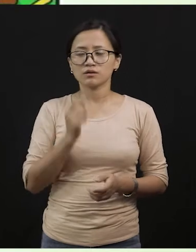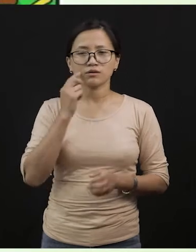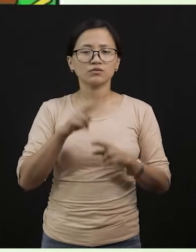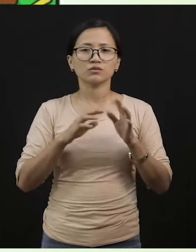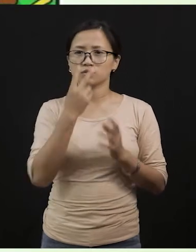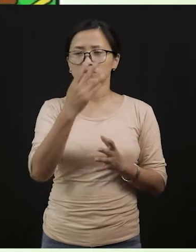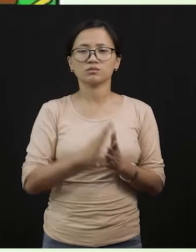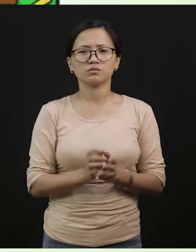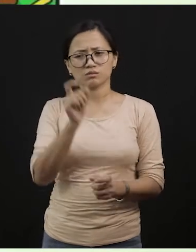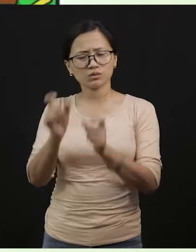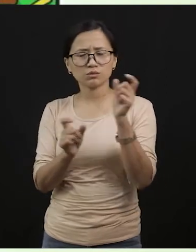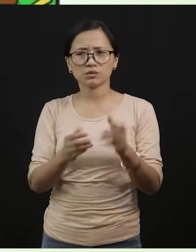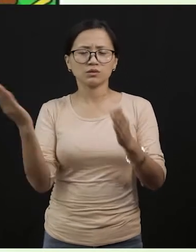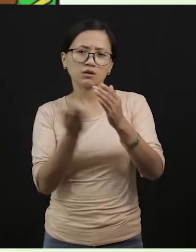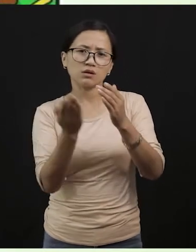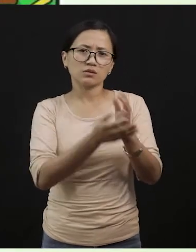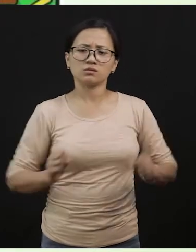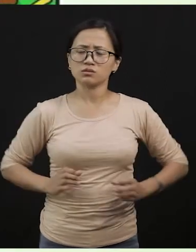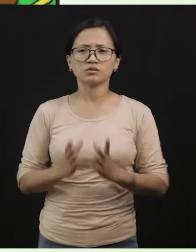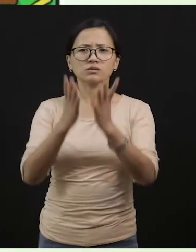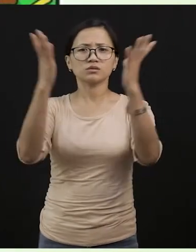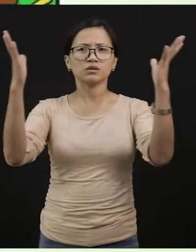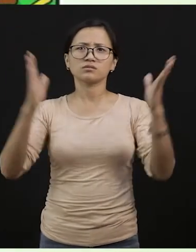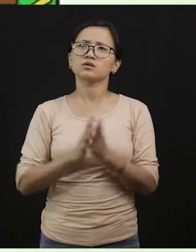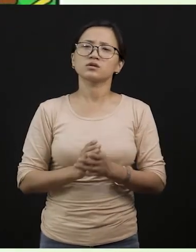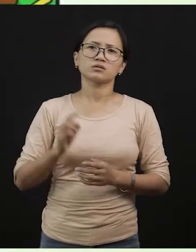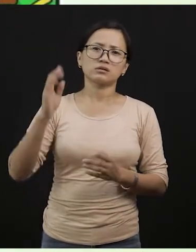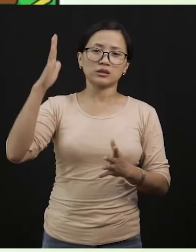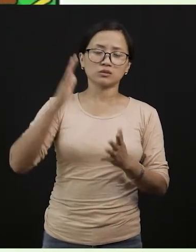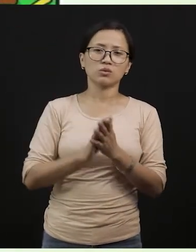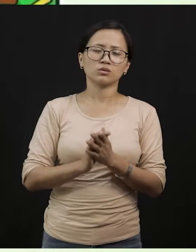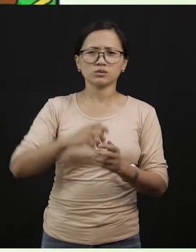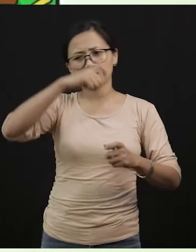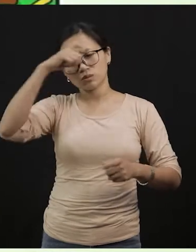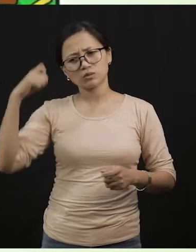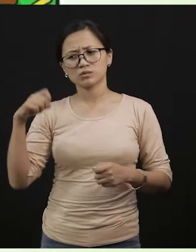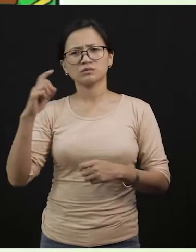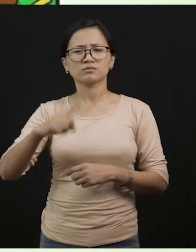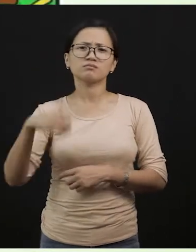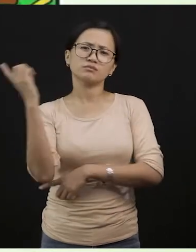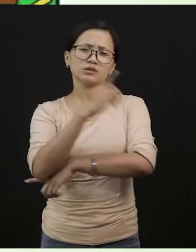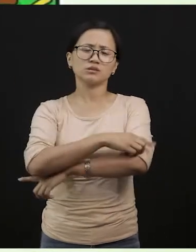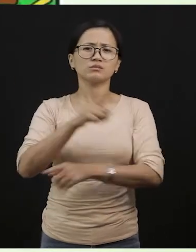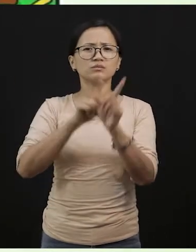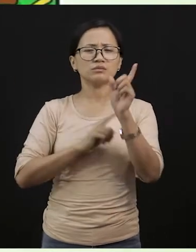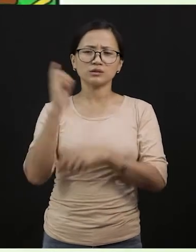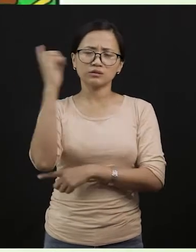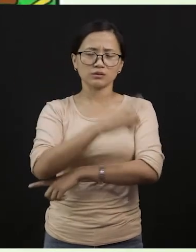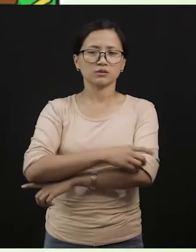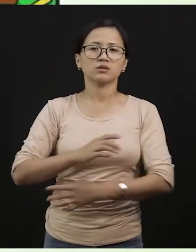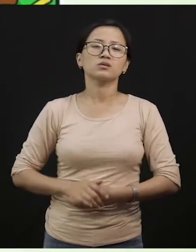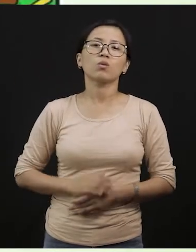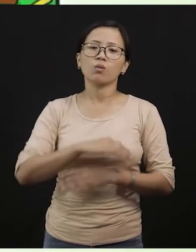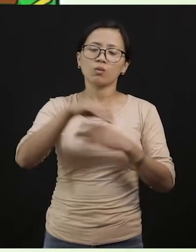down trees, and everyone complains that the temperature is rising. It's getting hotter day by day. Why? This is all